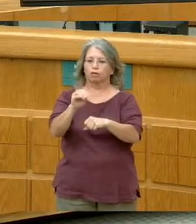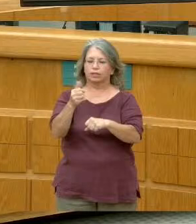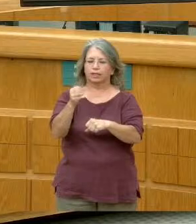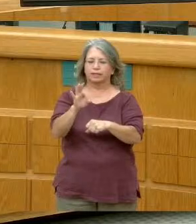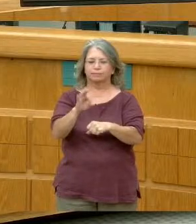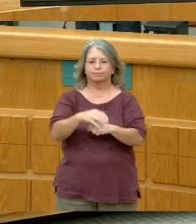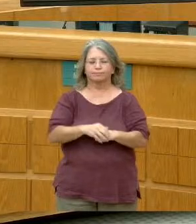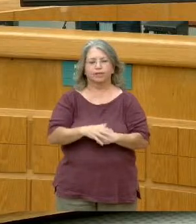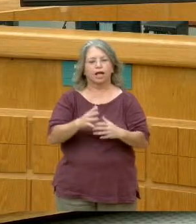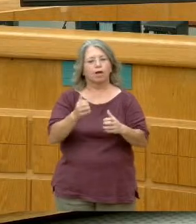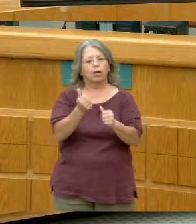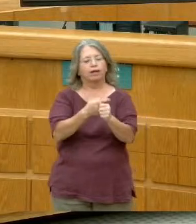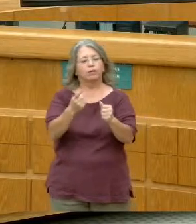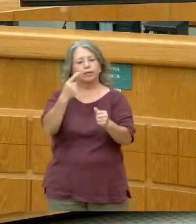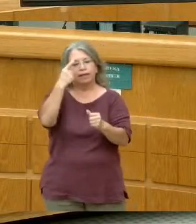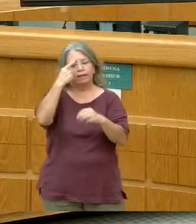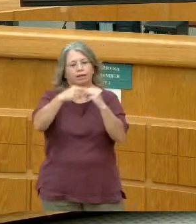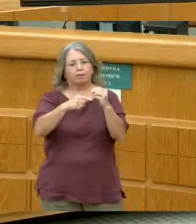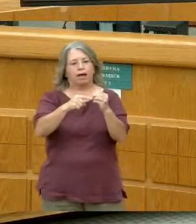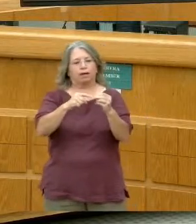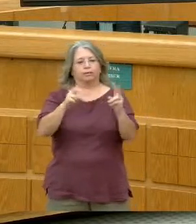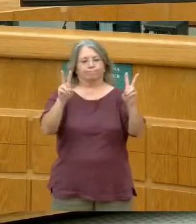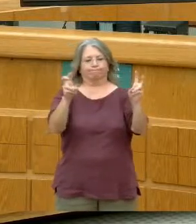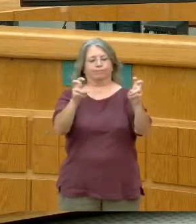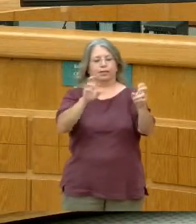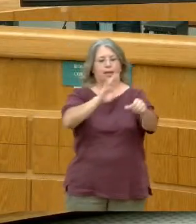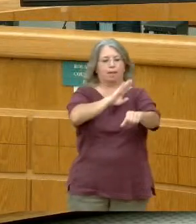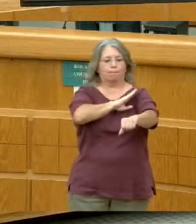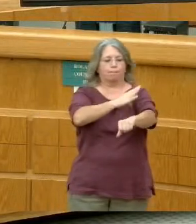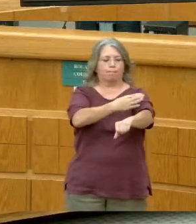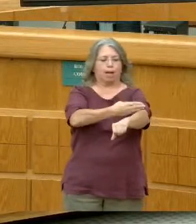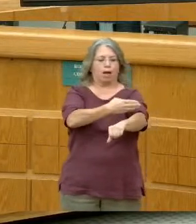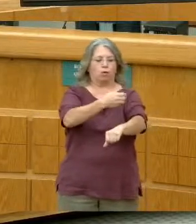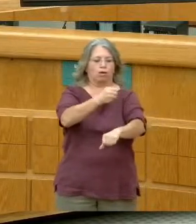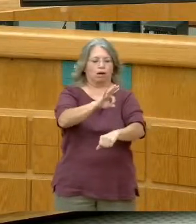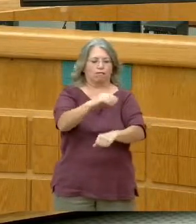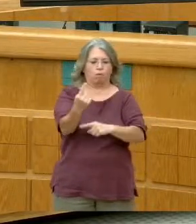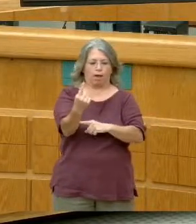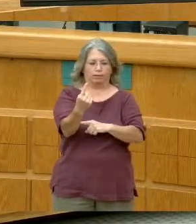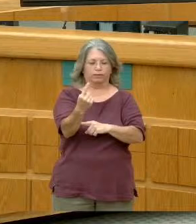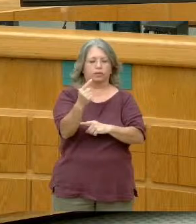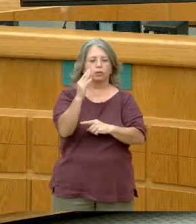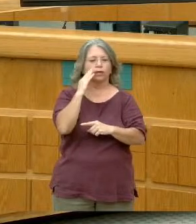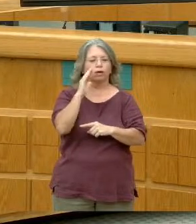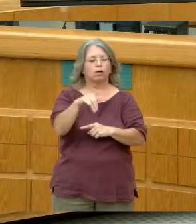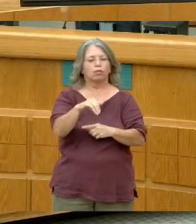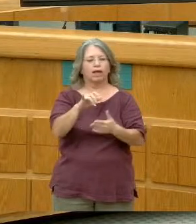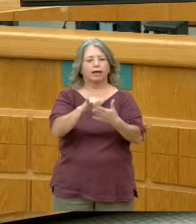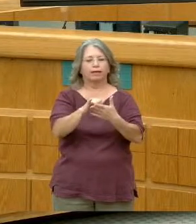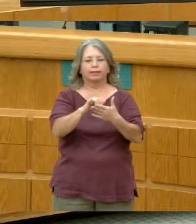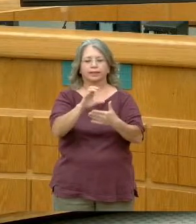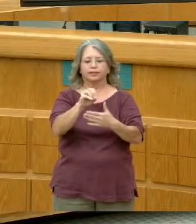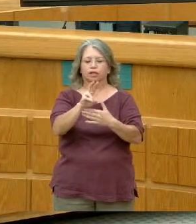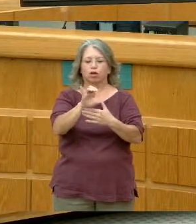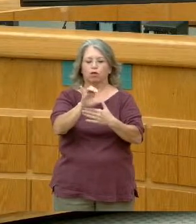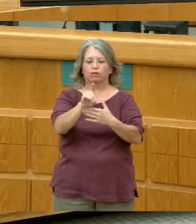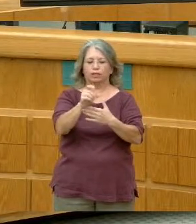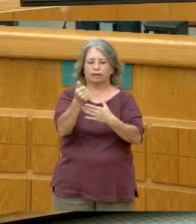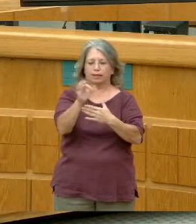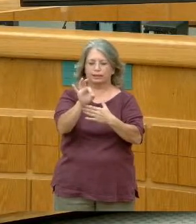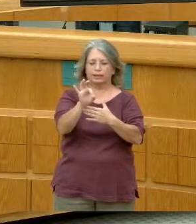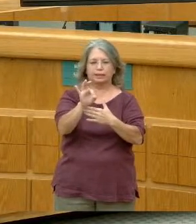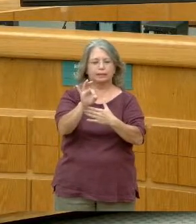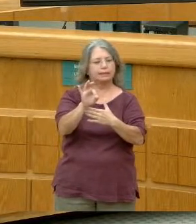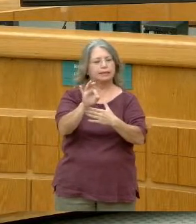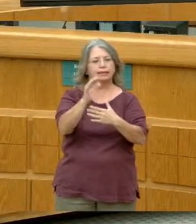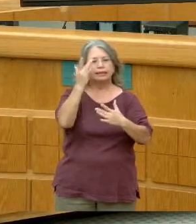We all know that COVID-19 is a highly contagious disease that spreads very easily from person to person.